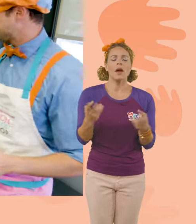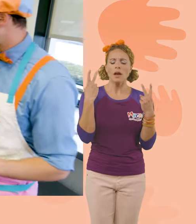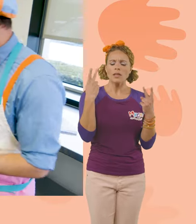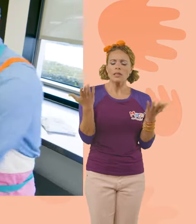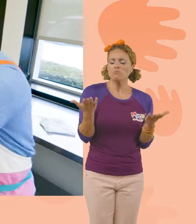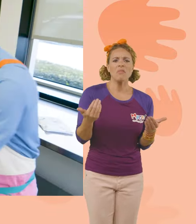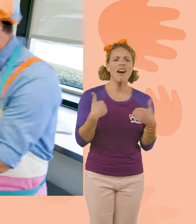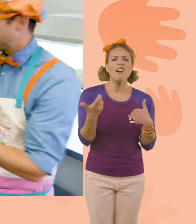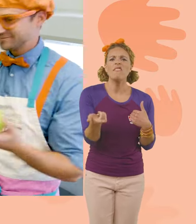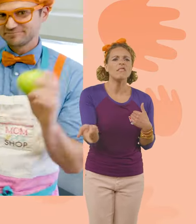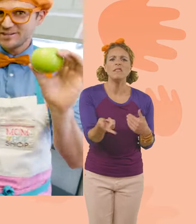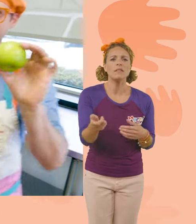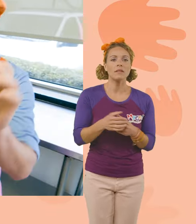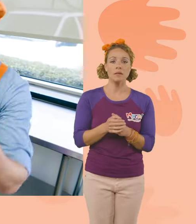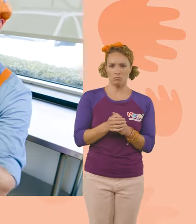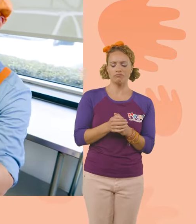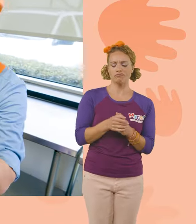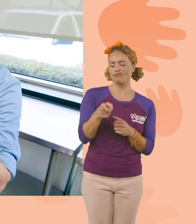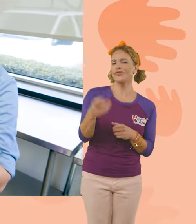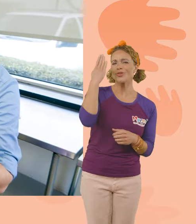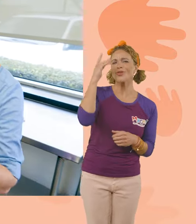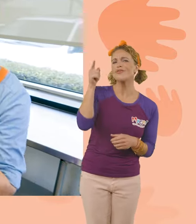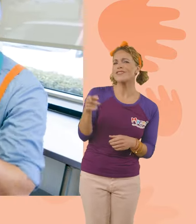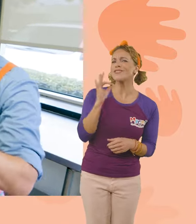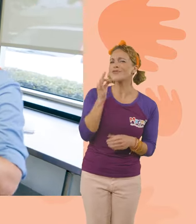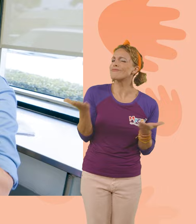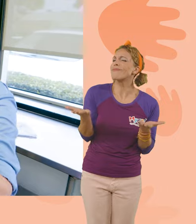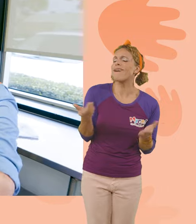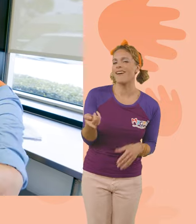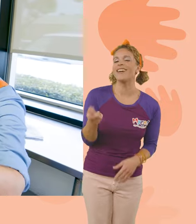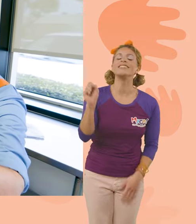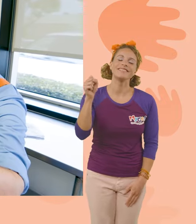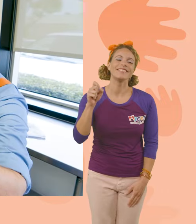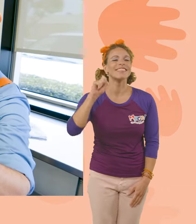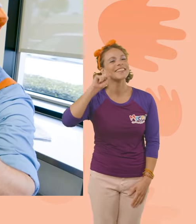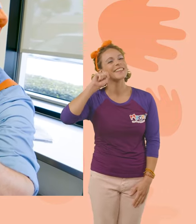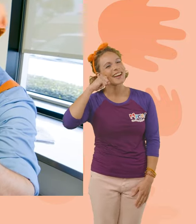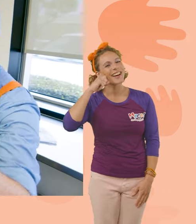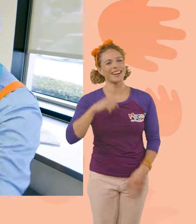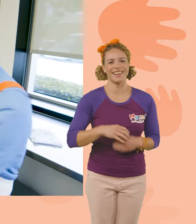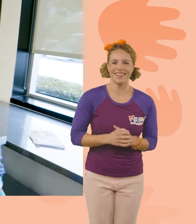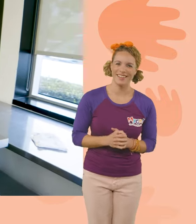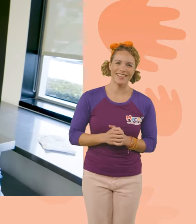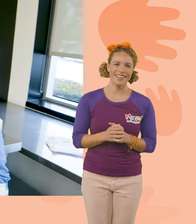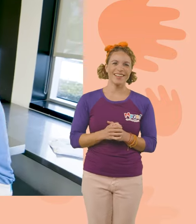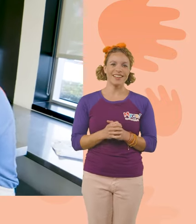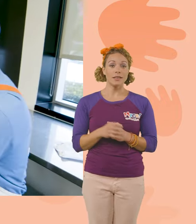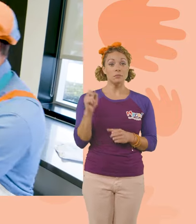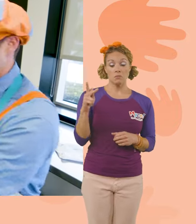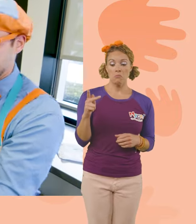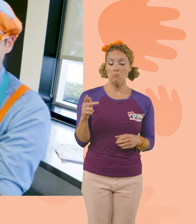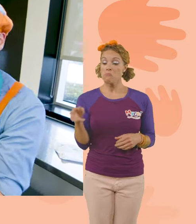what we have to work with. All right, you know what kind of fruit this is, right? Yeah, this is an apple.